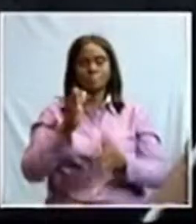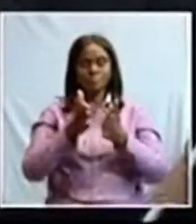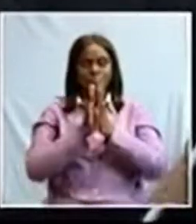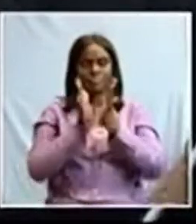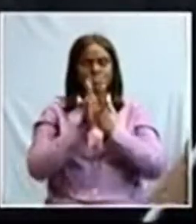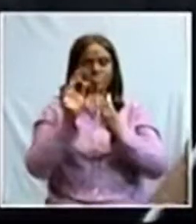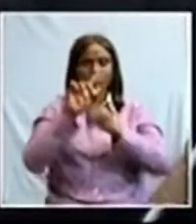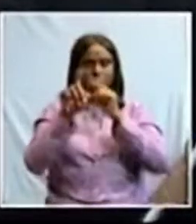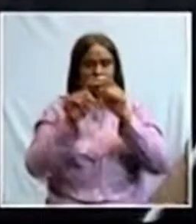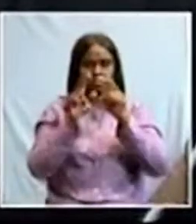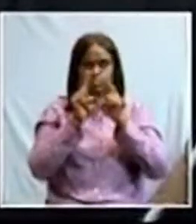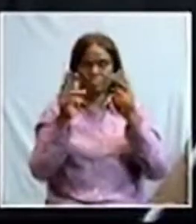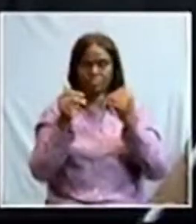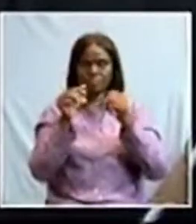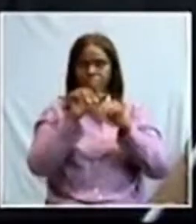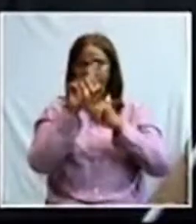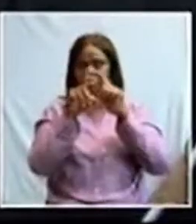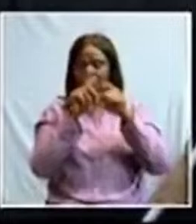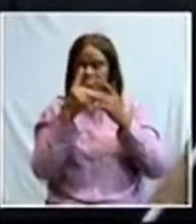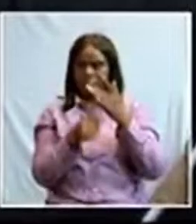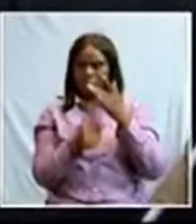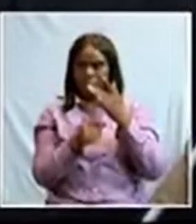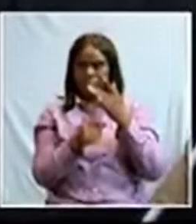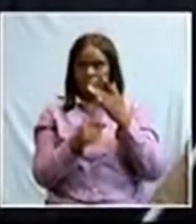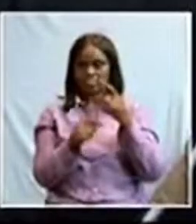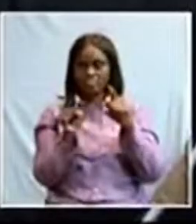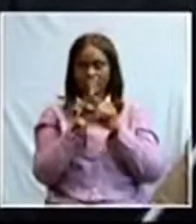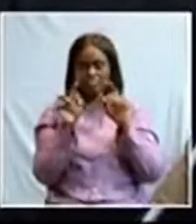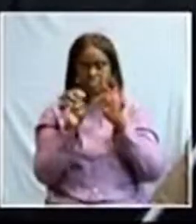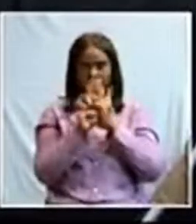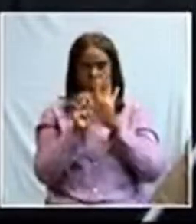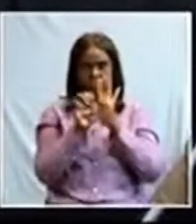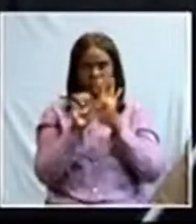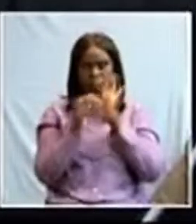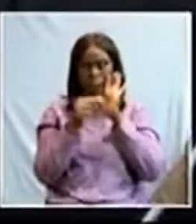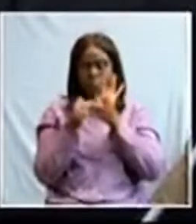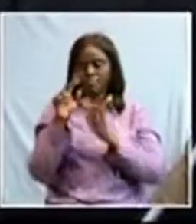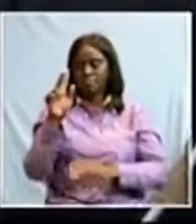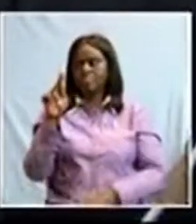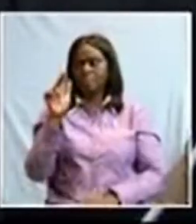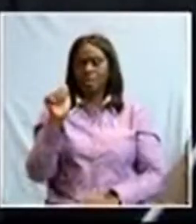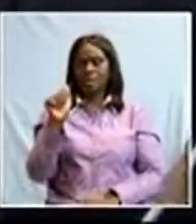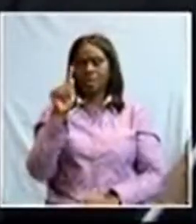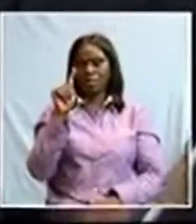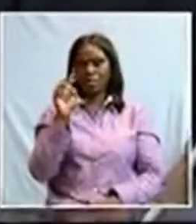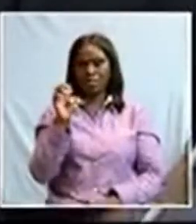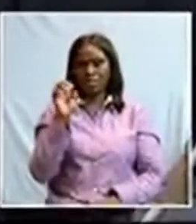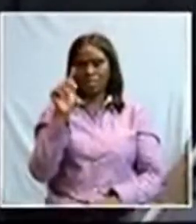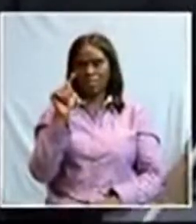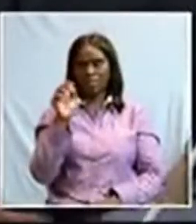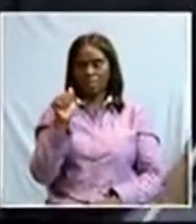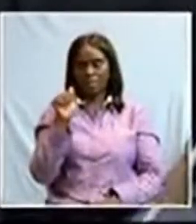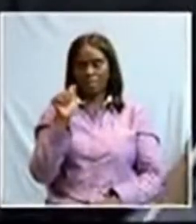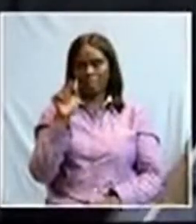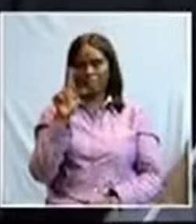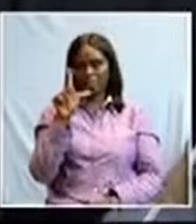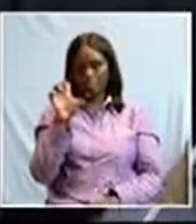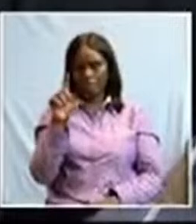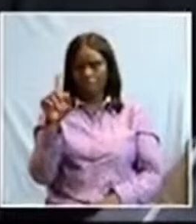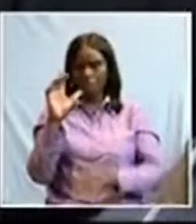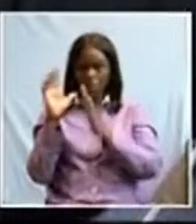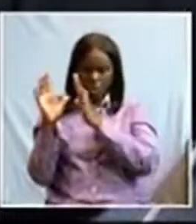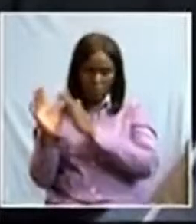question? So the question is, like at this Katetaula, you actually phased the